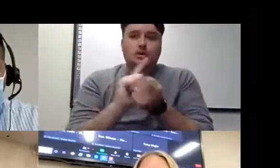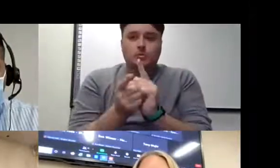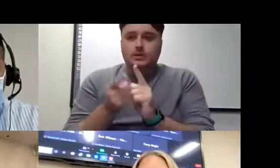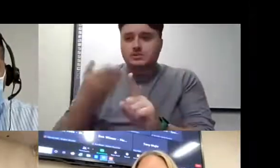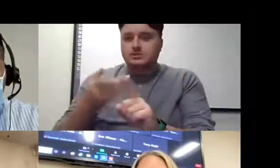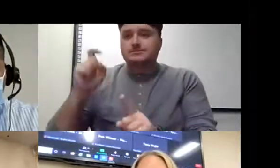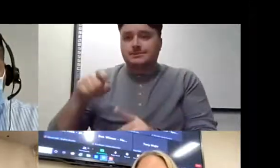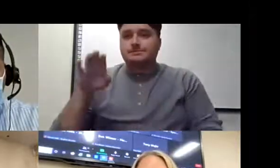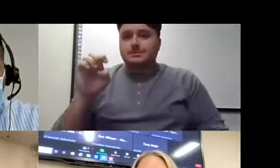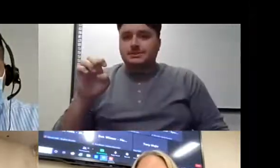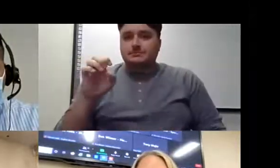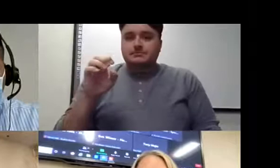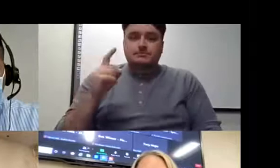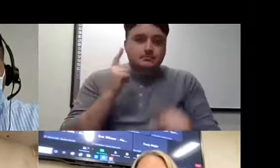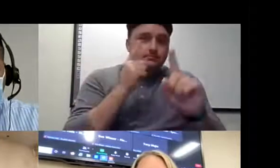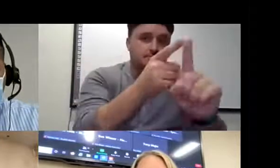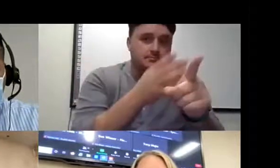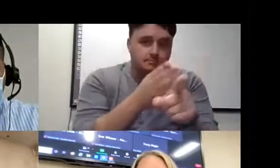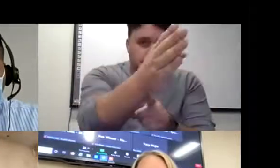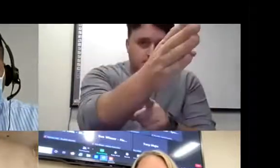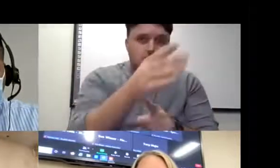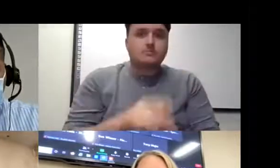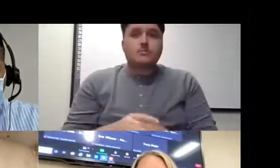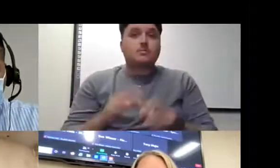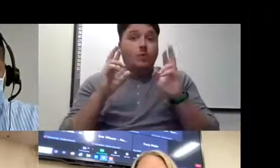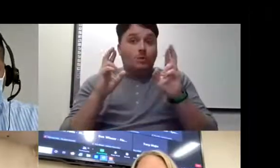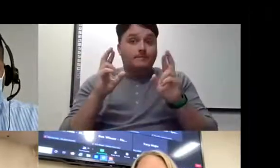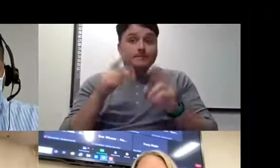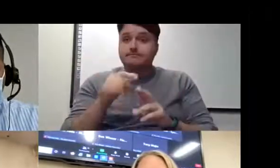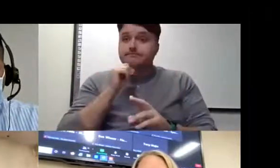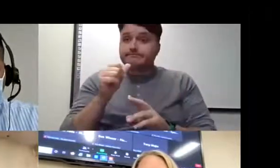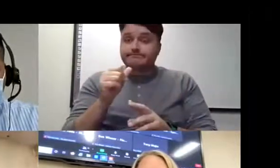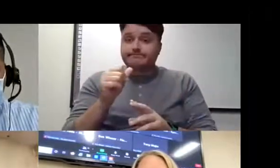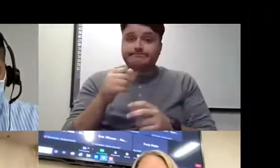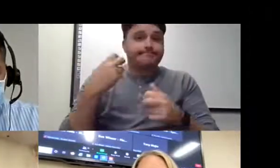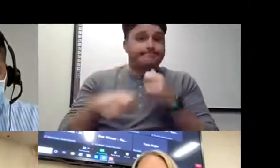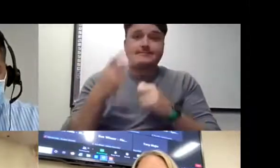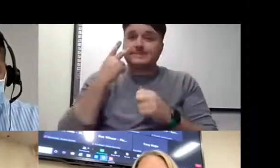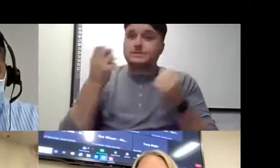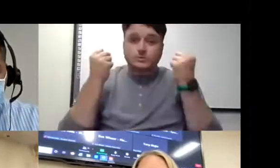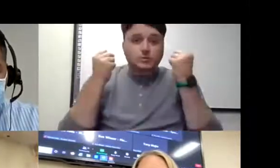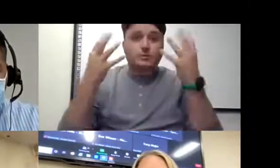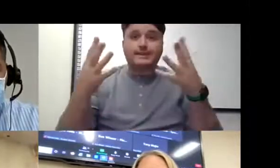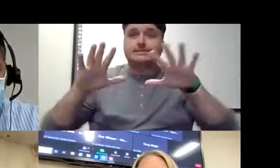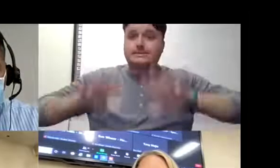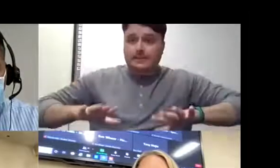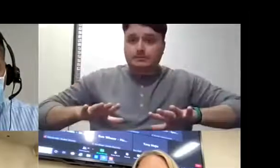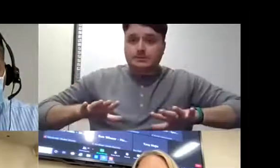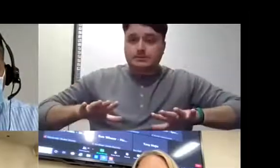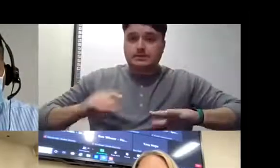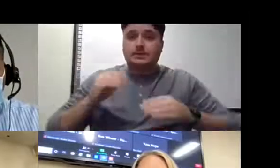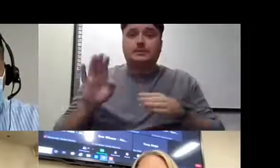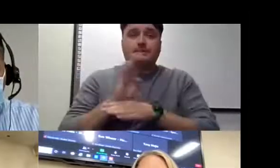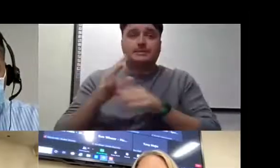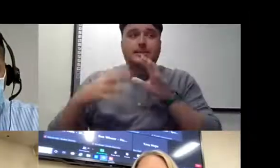be headed. And hopefully we won't be having to see so many settlements and placements outside of